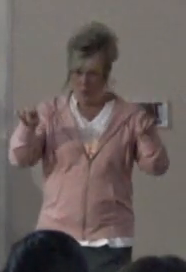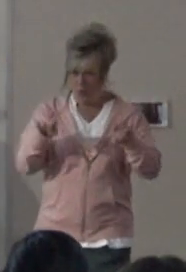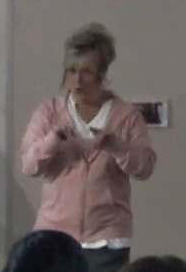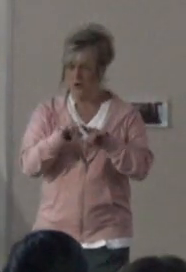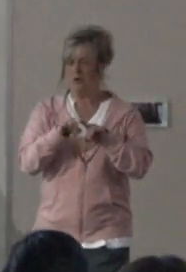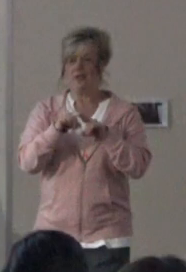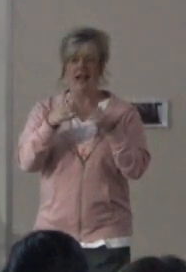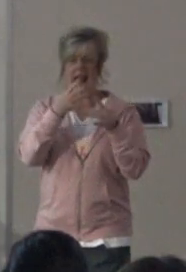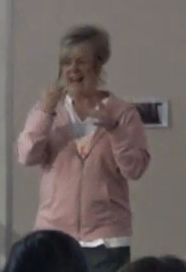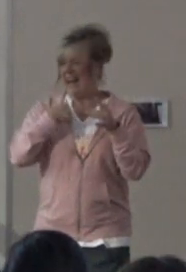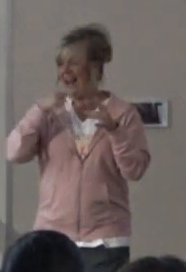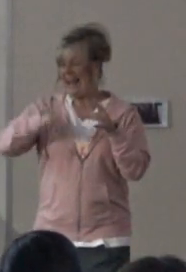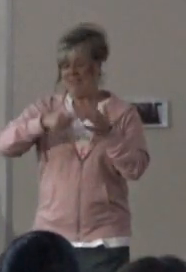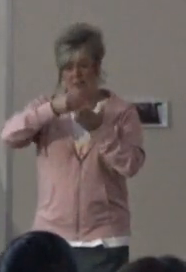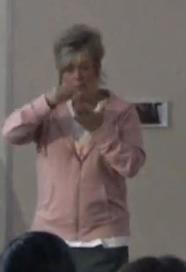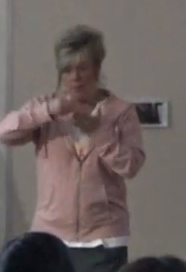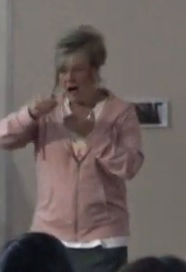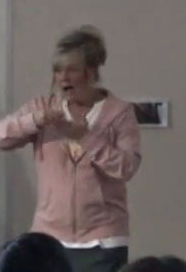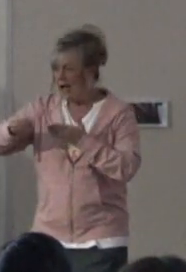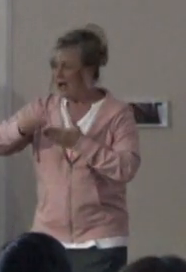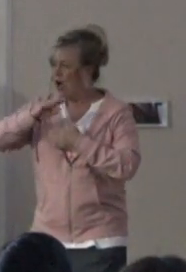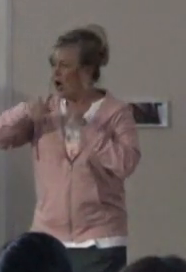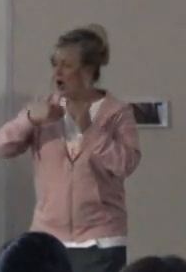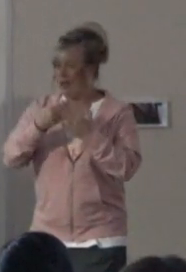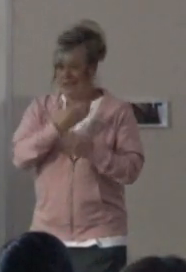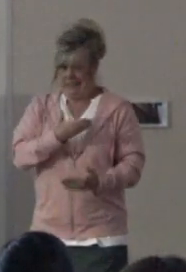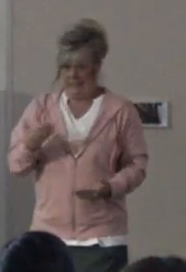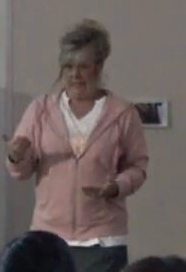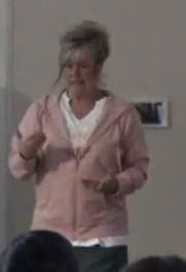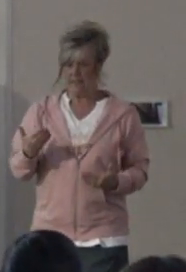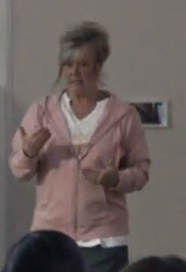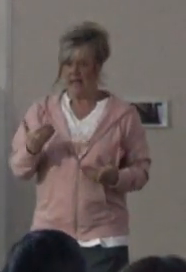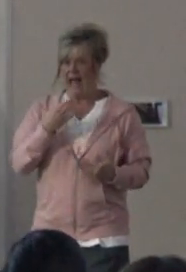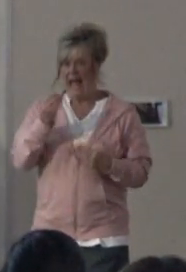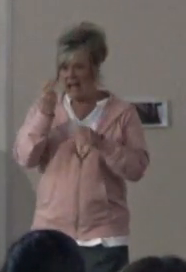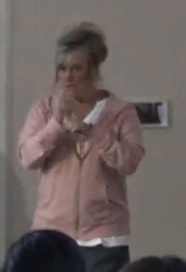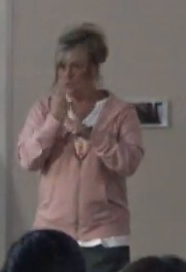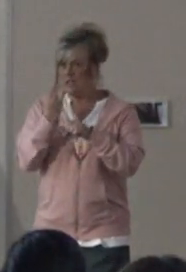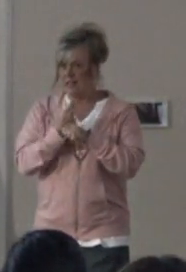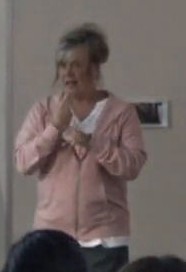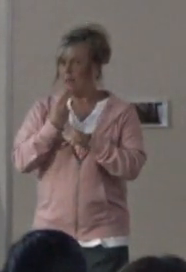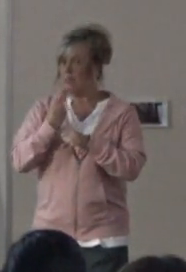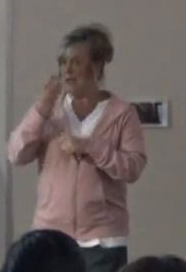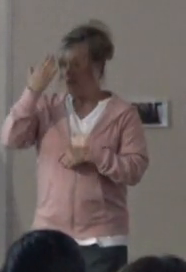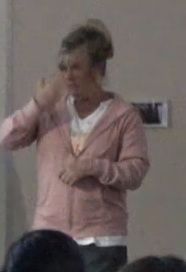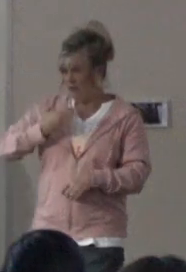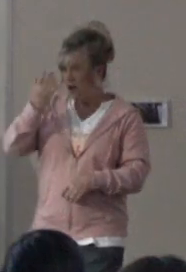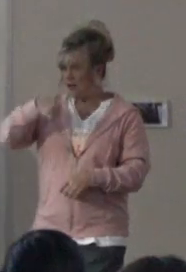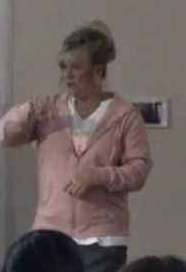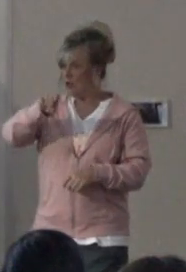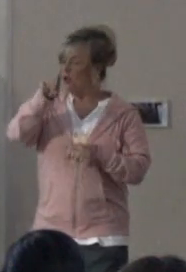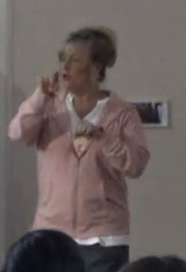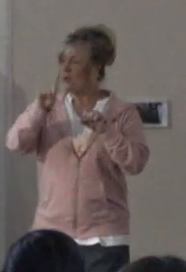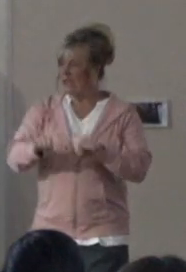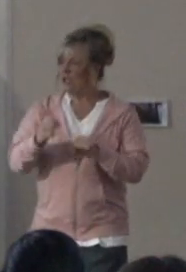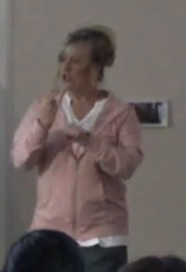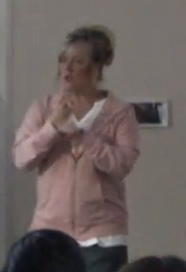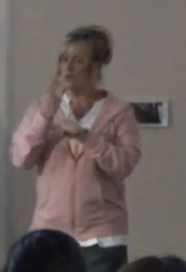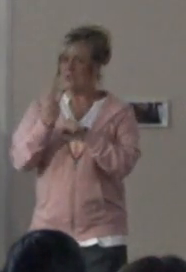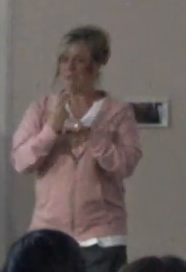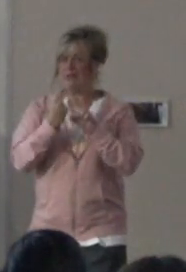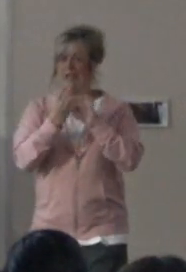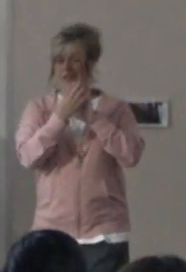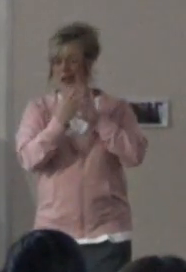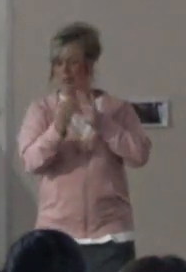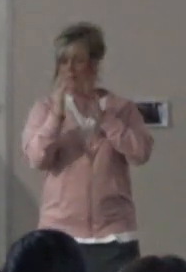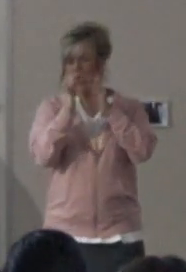instead of having to buy all these things and materials and using them in front of you, you can just use them and simulate them